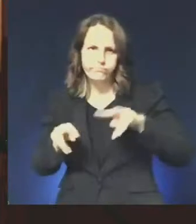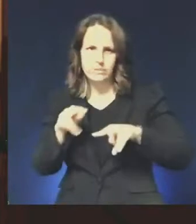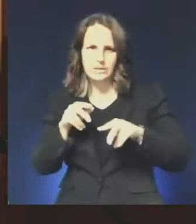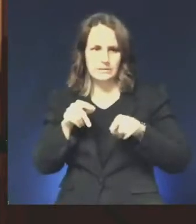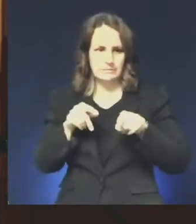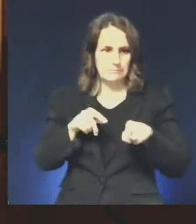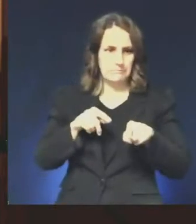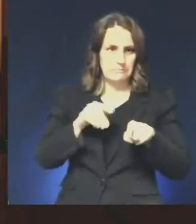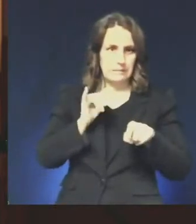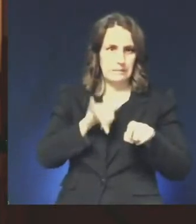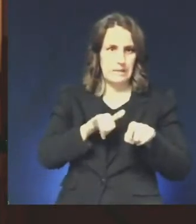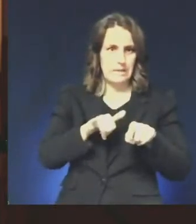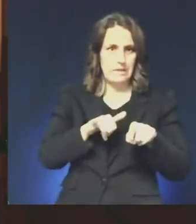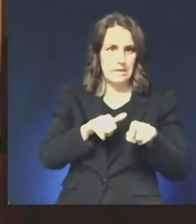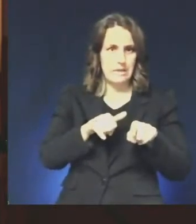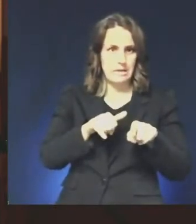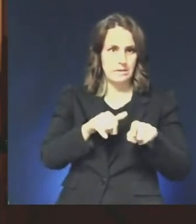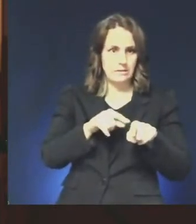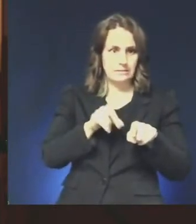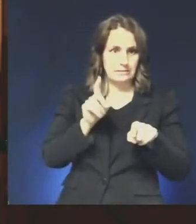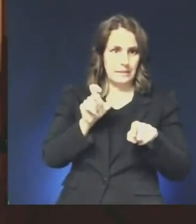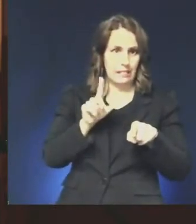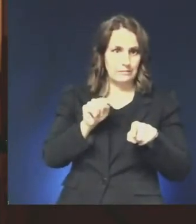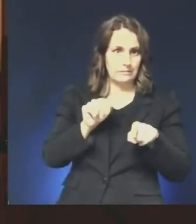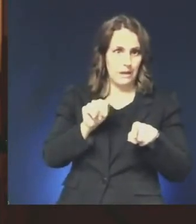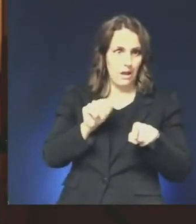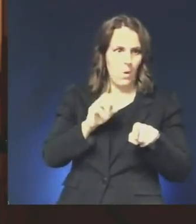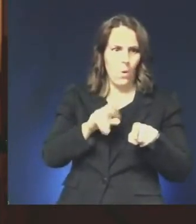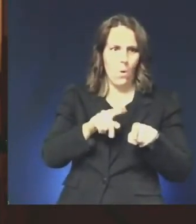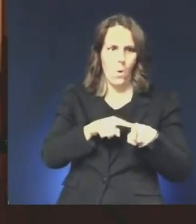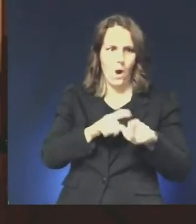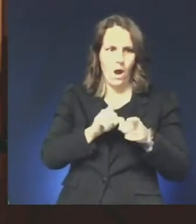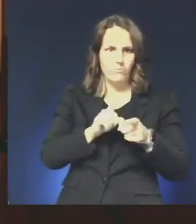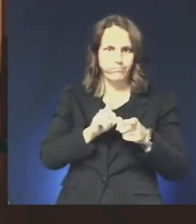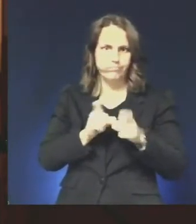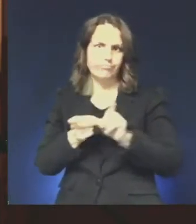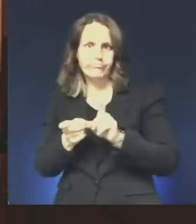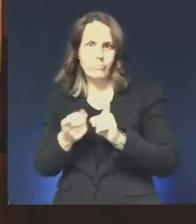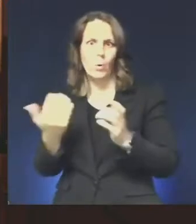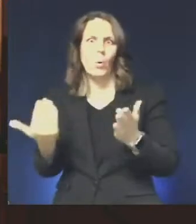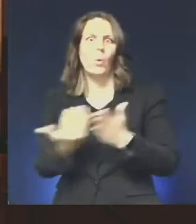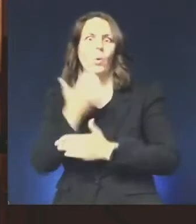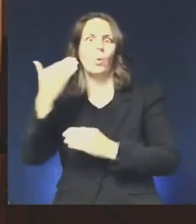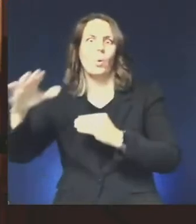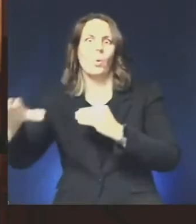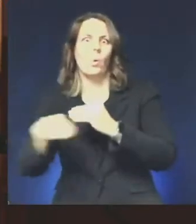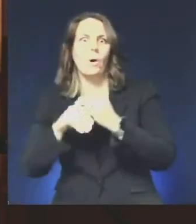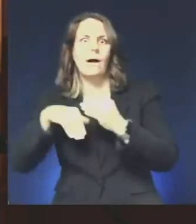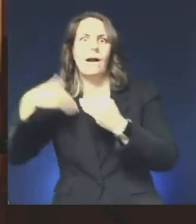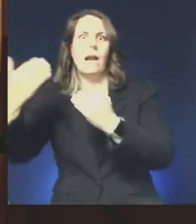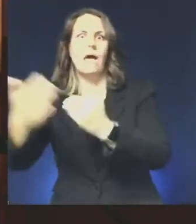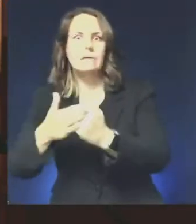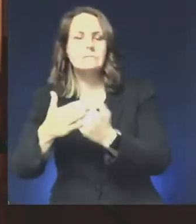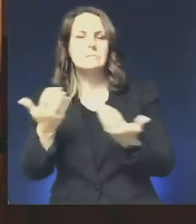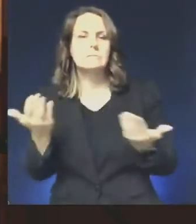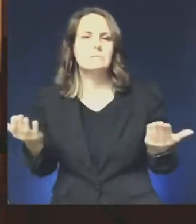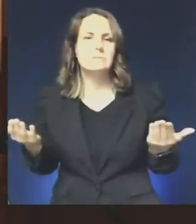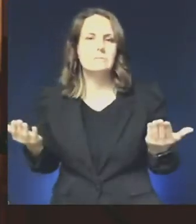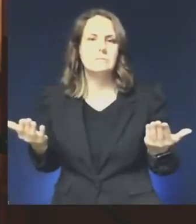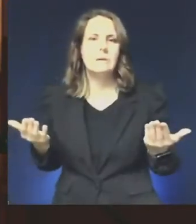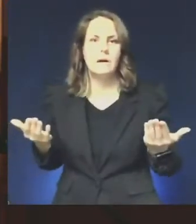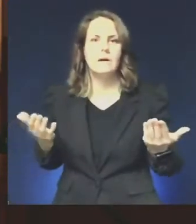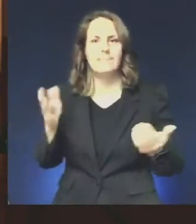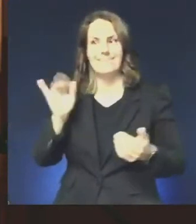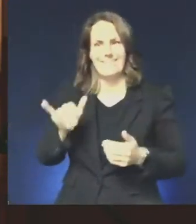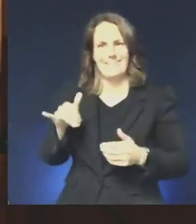we can monitor for other consequences of a new variant. You know, our biggest fear is a